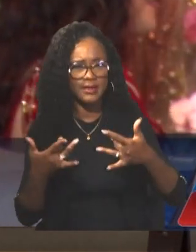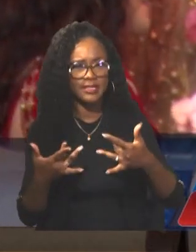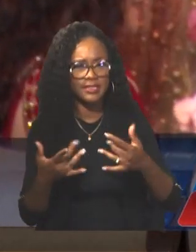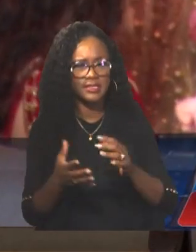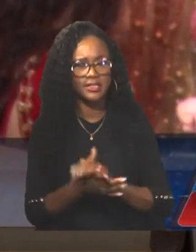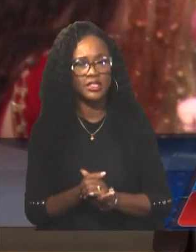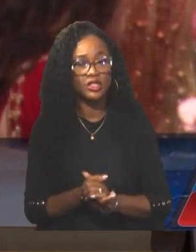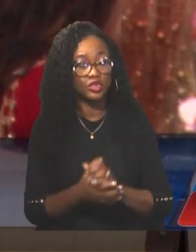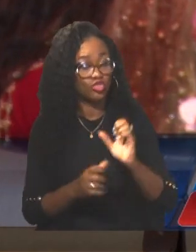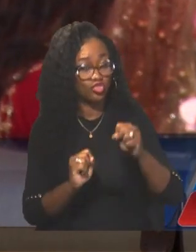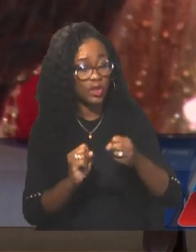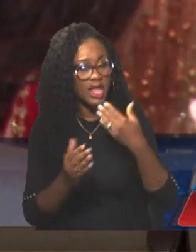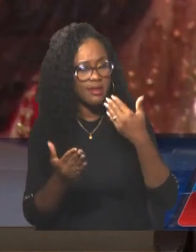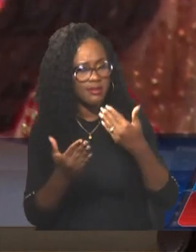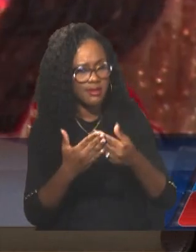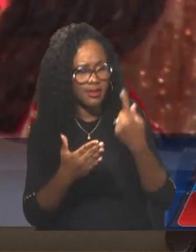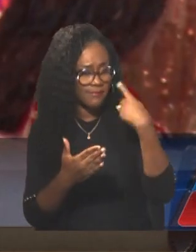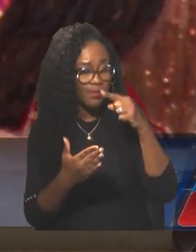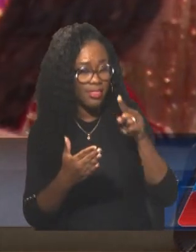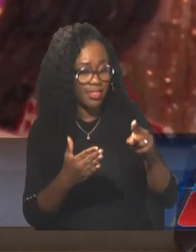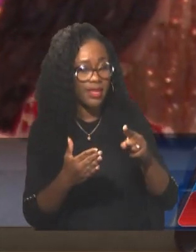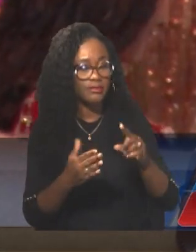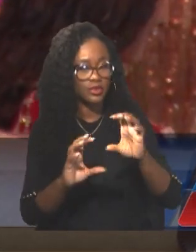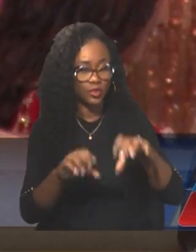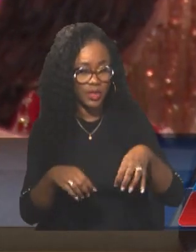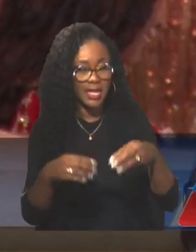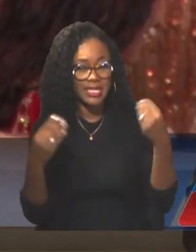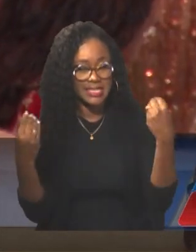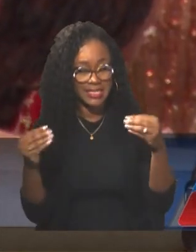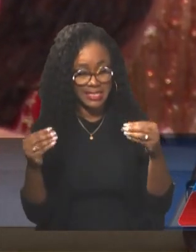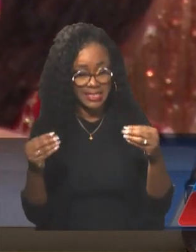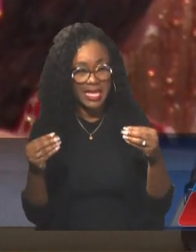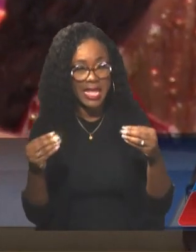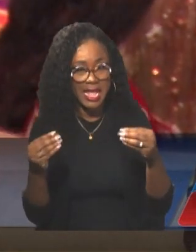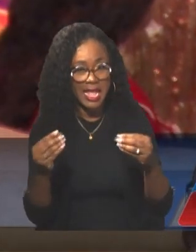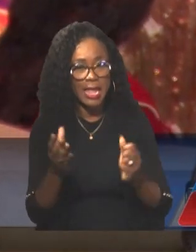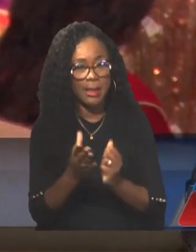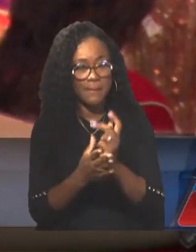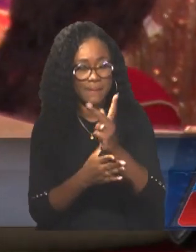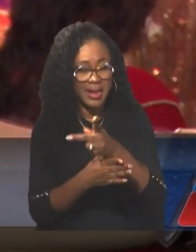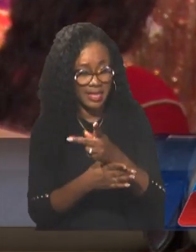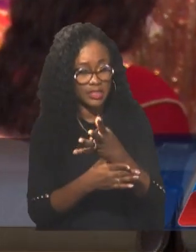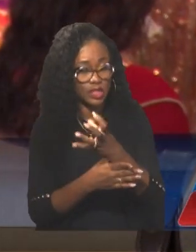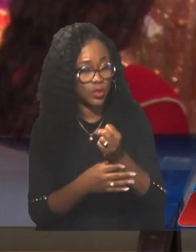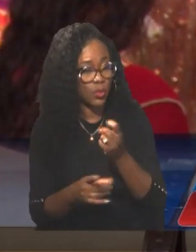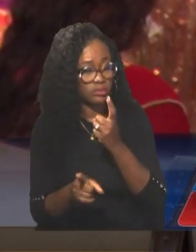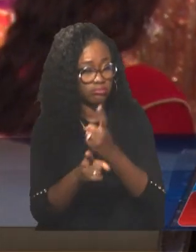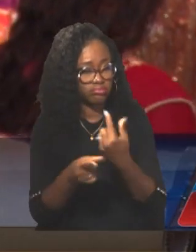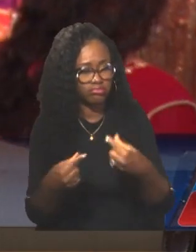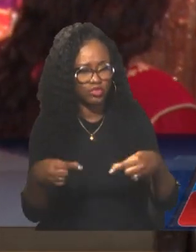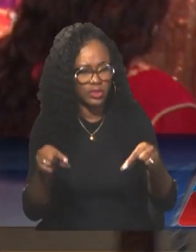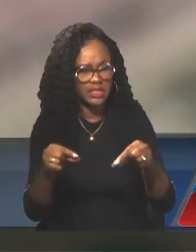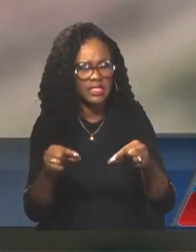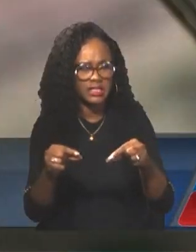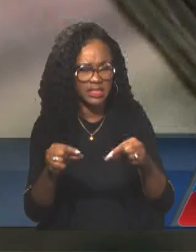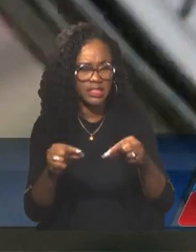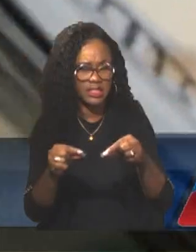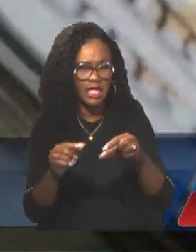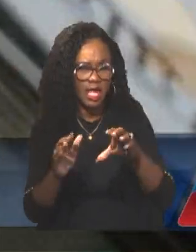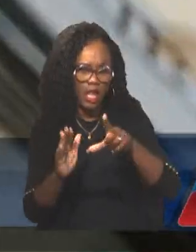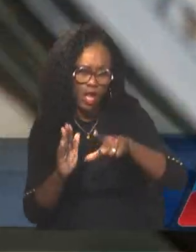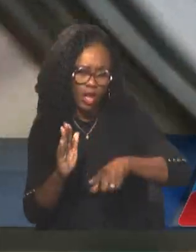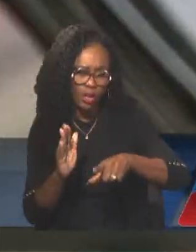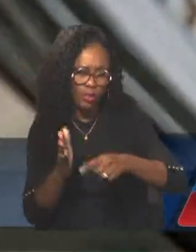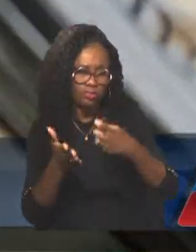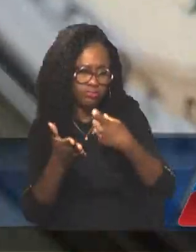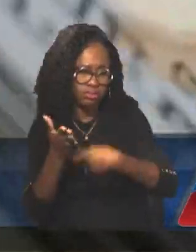all going well for us because we are able to satisfy that niche market where people want quality products at a reasonable price. With